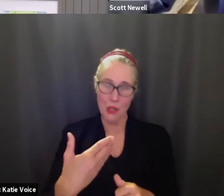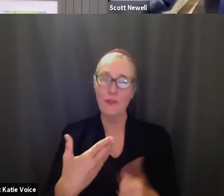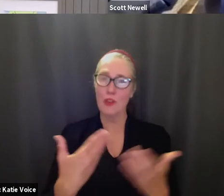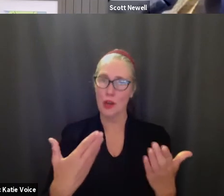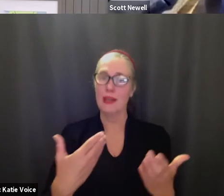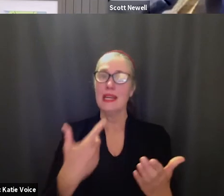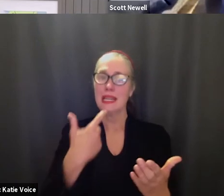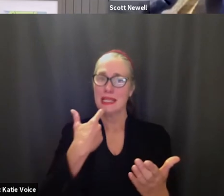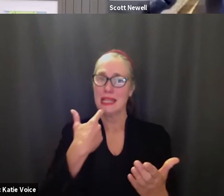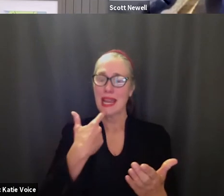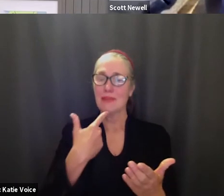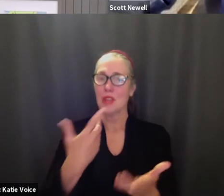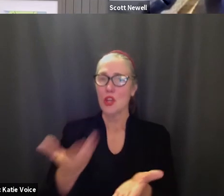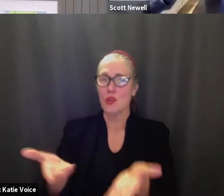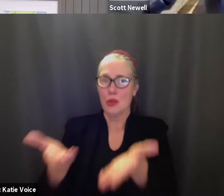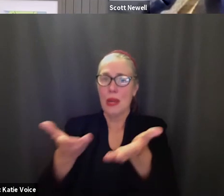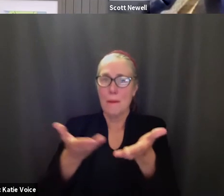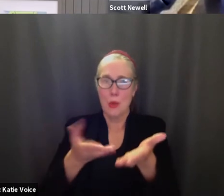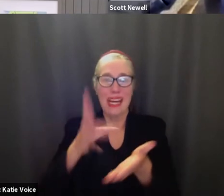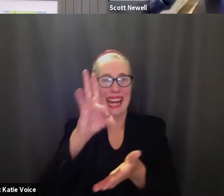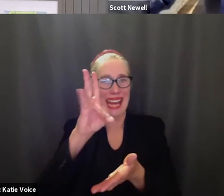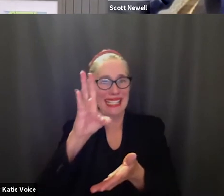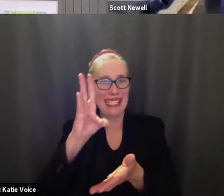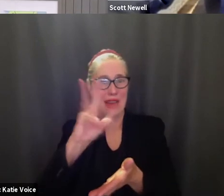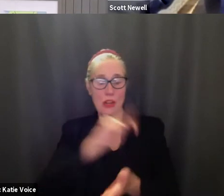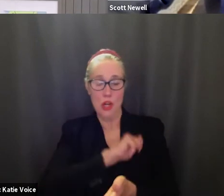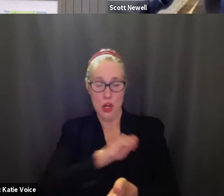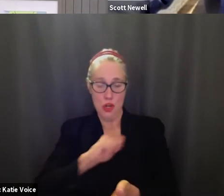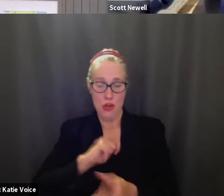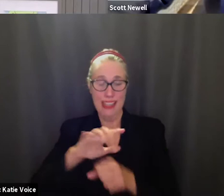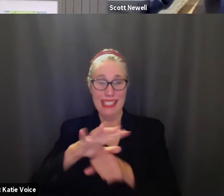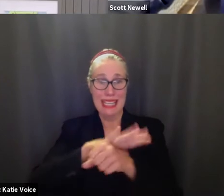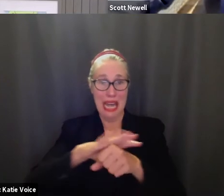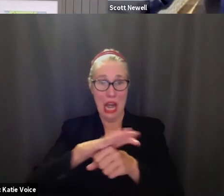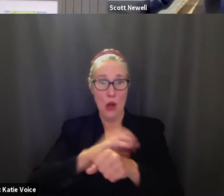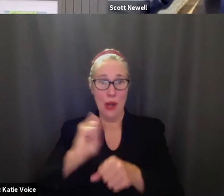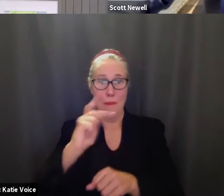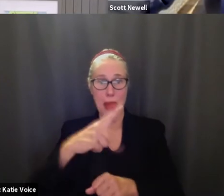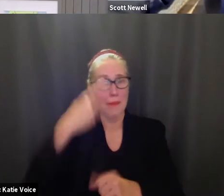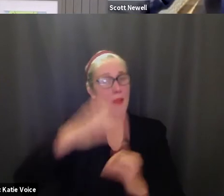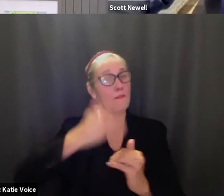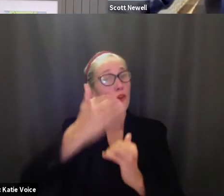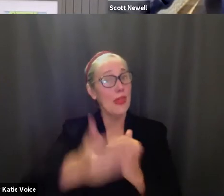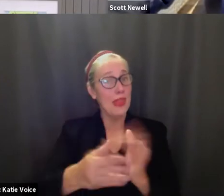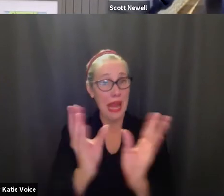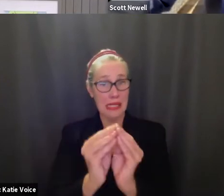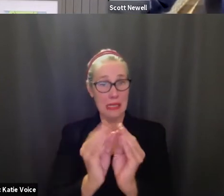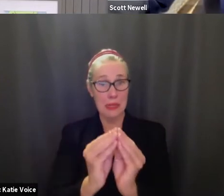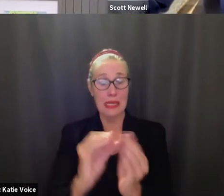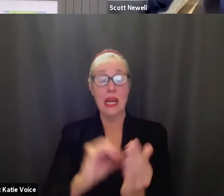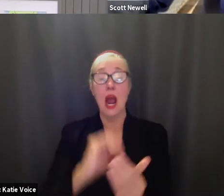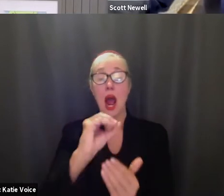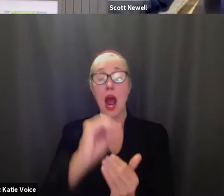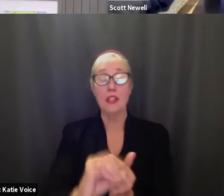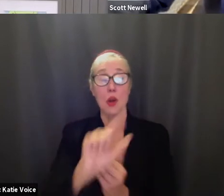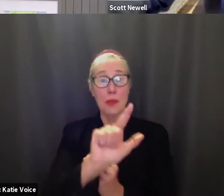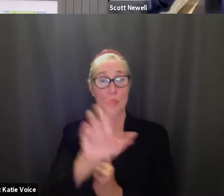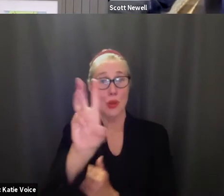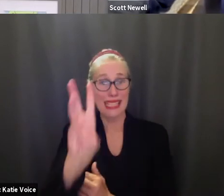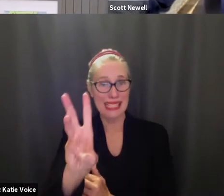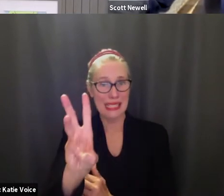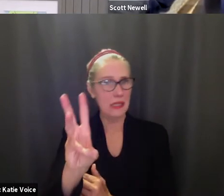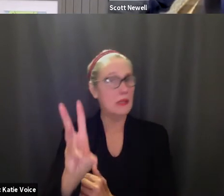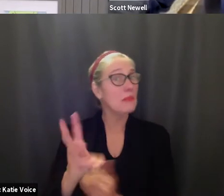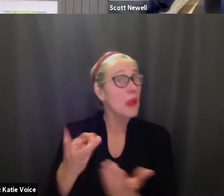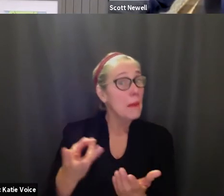bring to us a seven trustee area map in uh at our next meeting on october 26th also i was wondering if you could